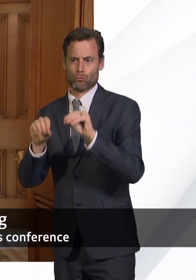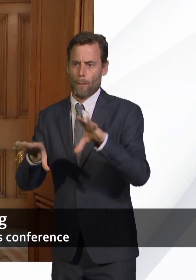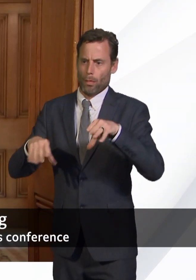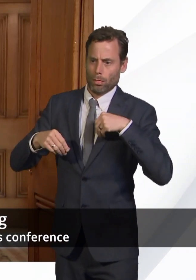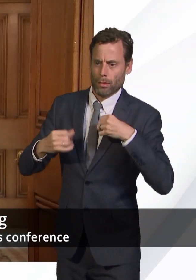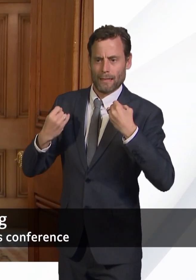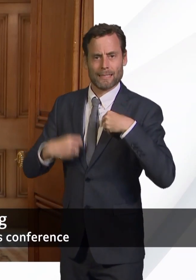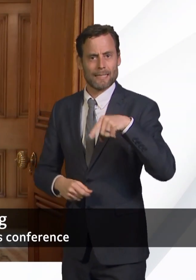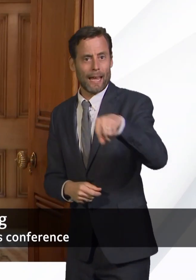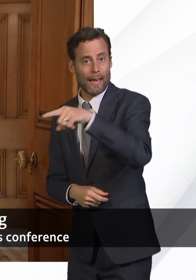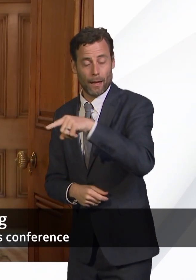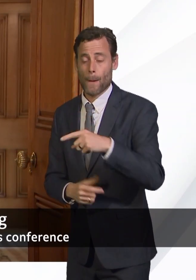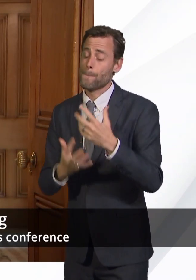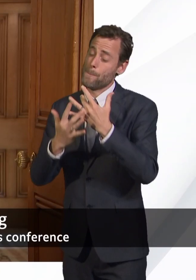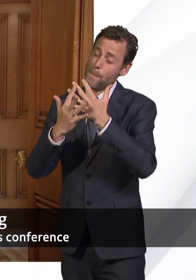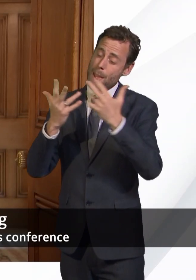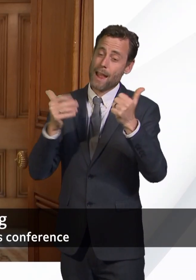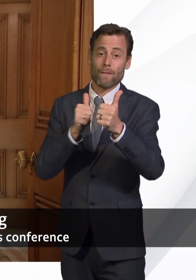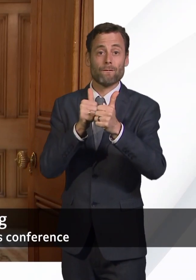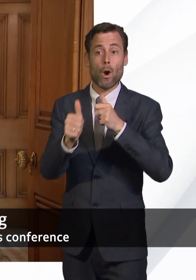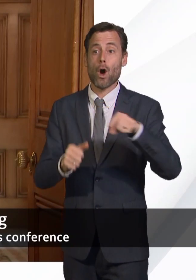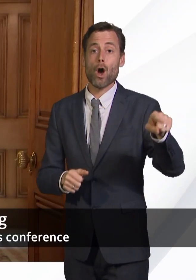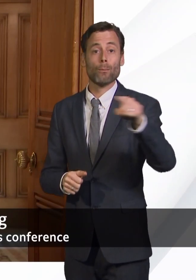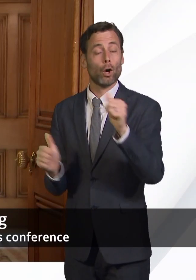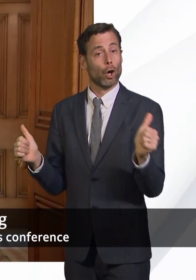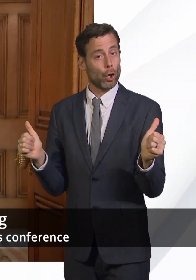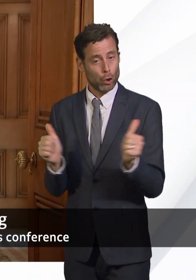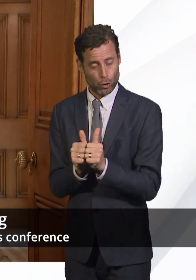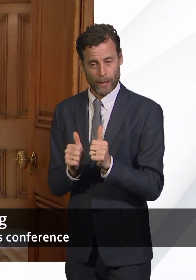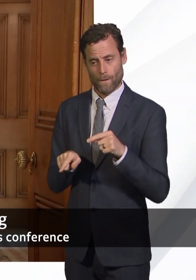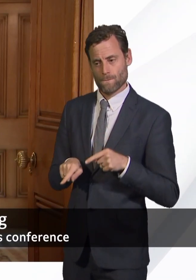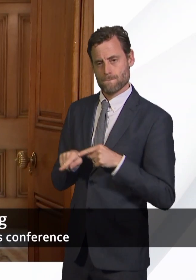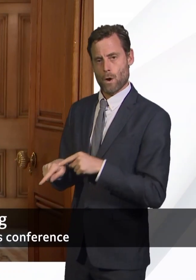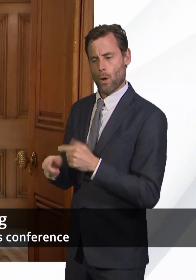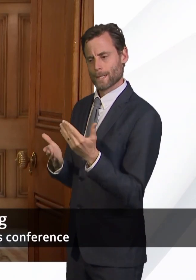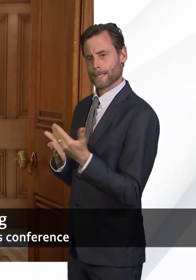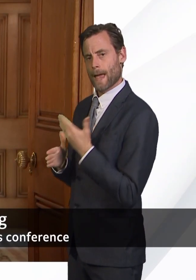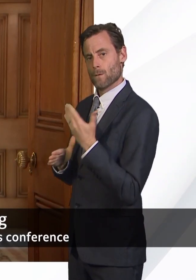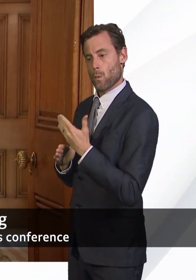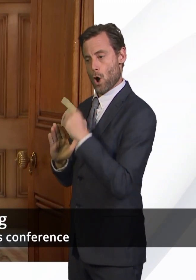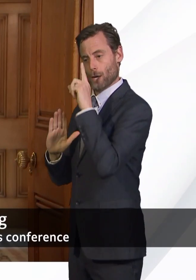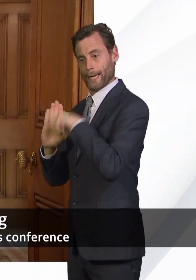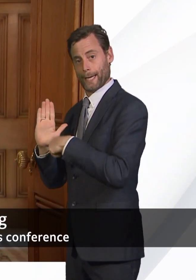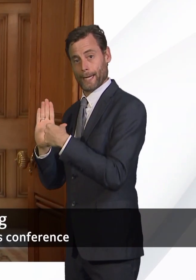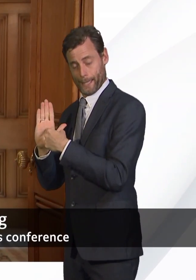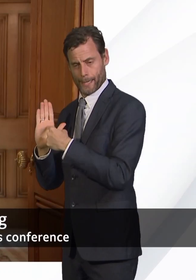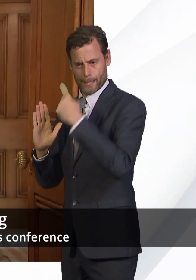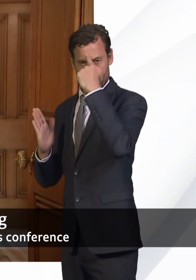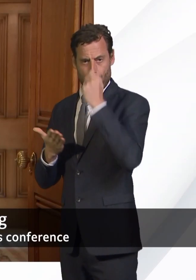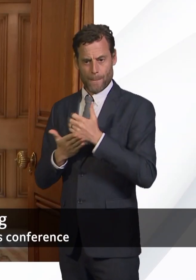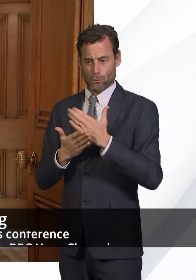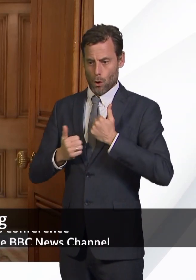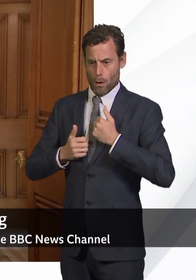Practice, pledging that they will share the responsibility to ensure that their sites operate safely and in accordance